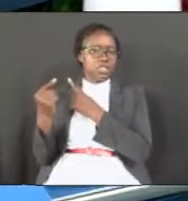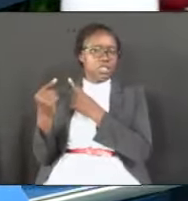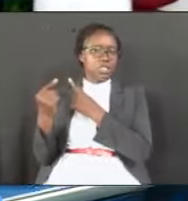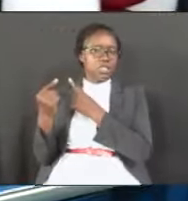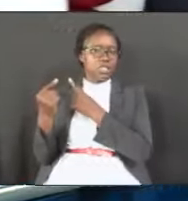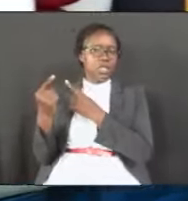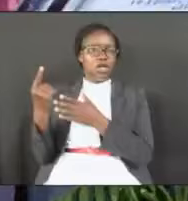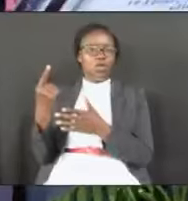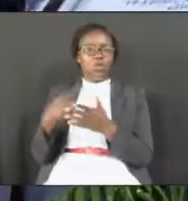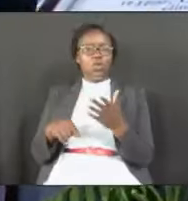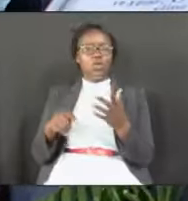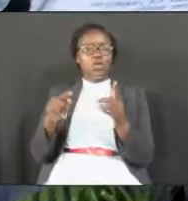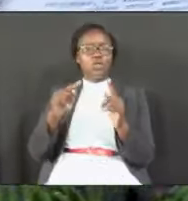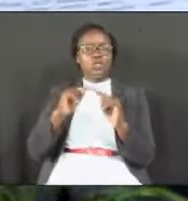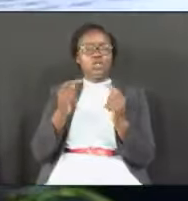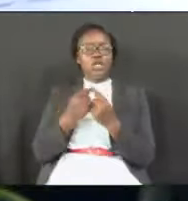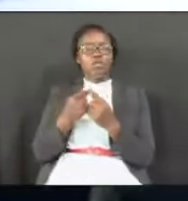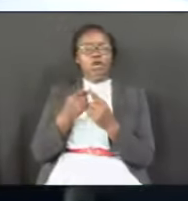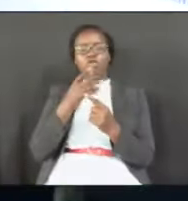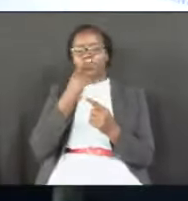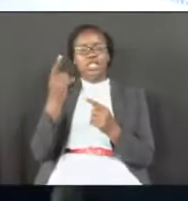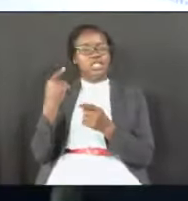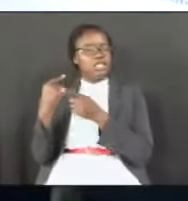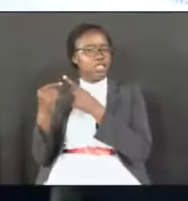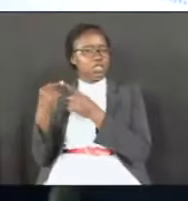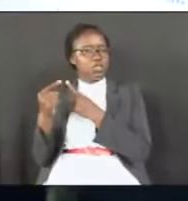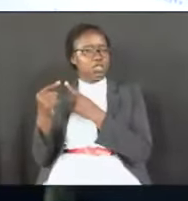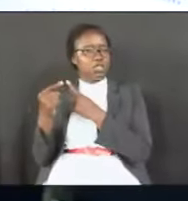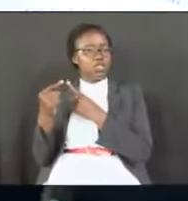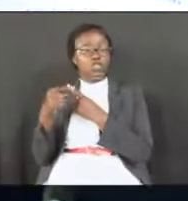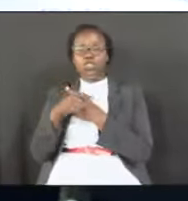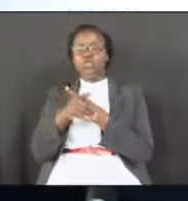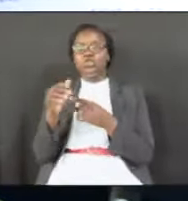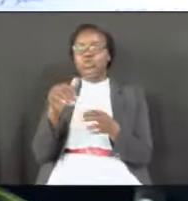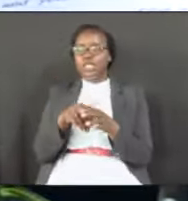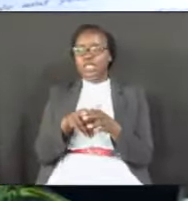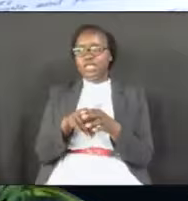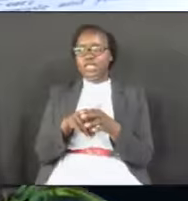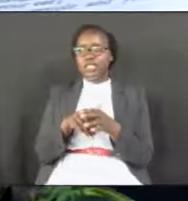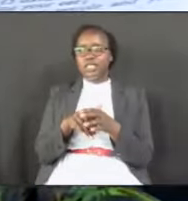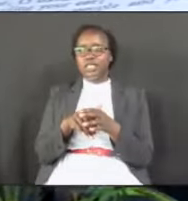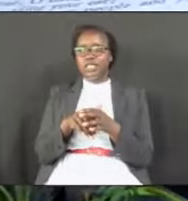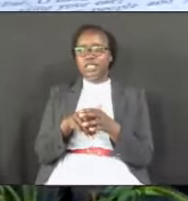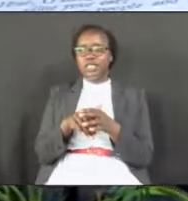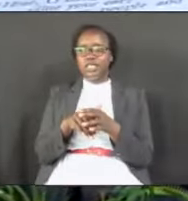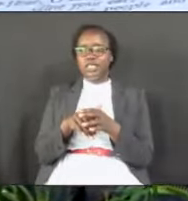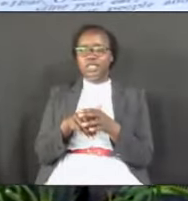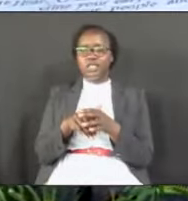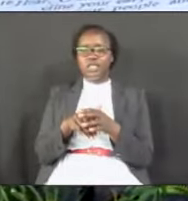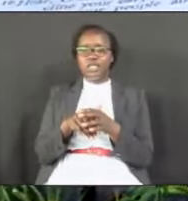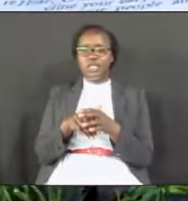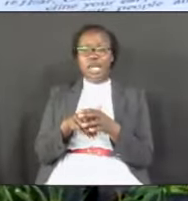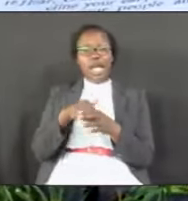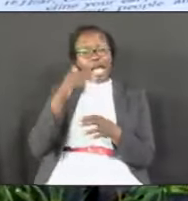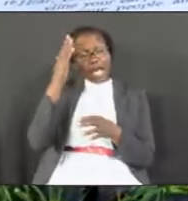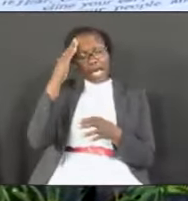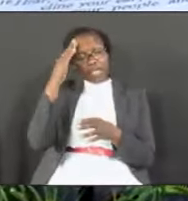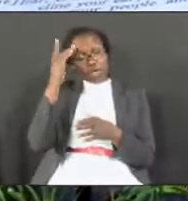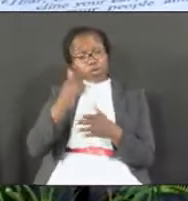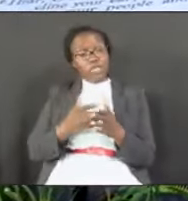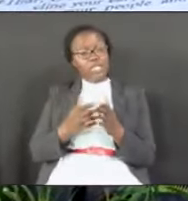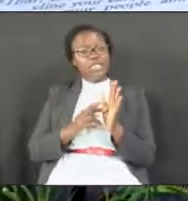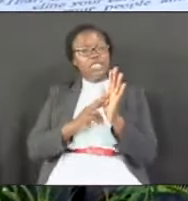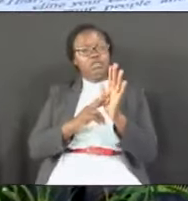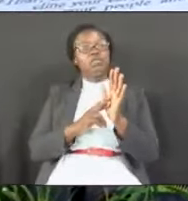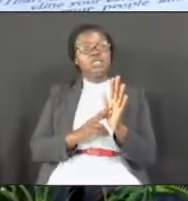kind of a wilderness experience you are in, even as I speak now. I don't know what is represented in